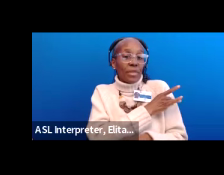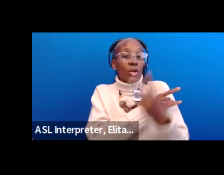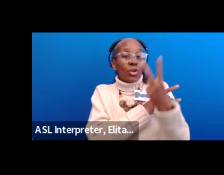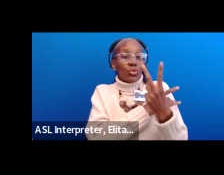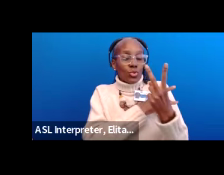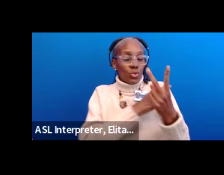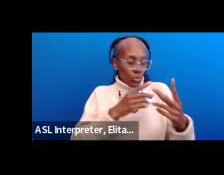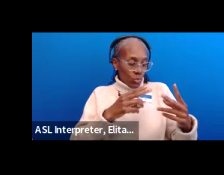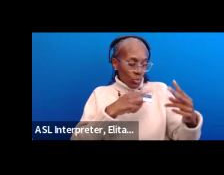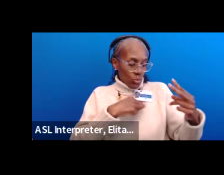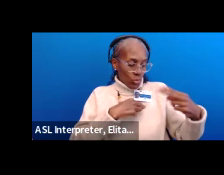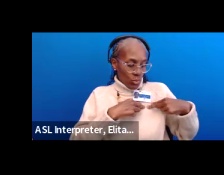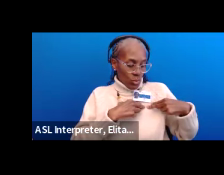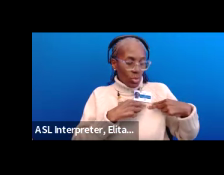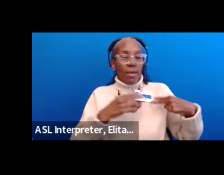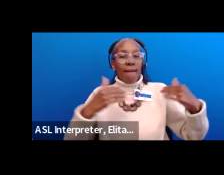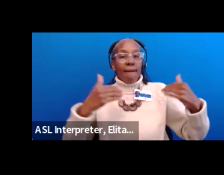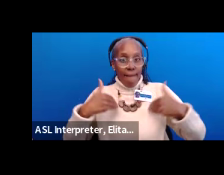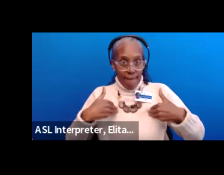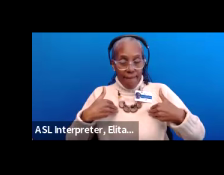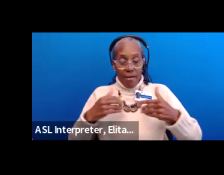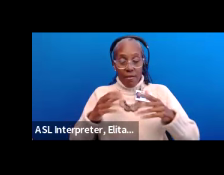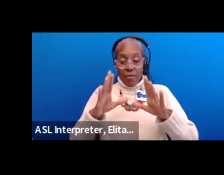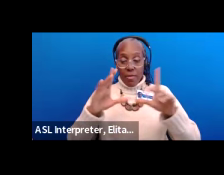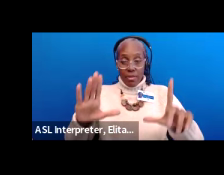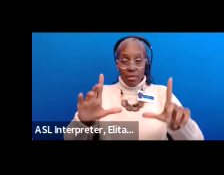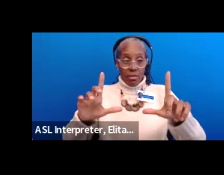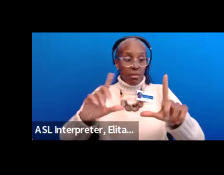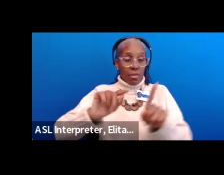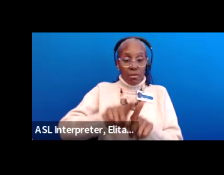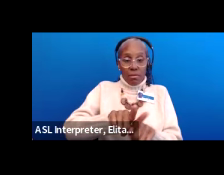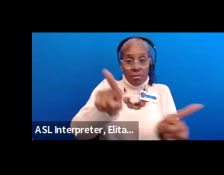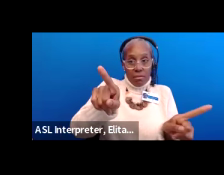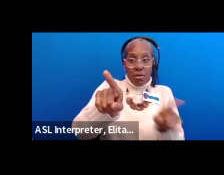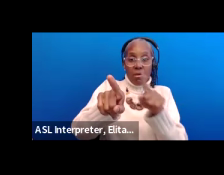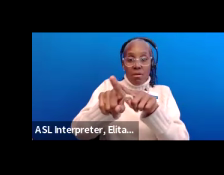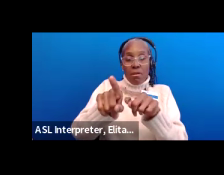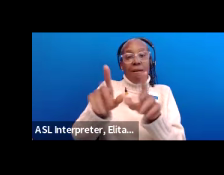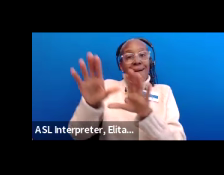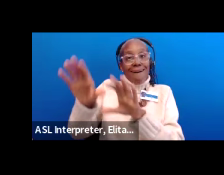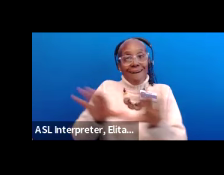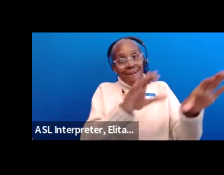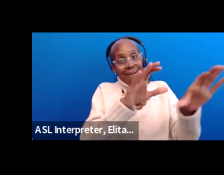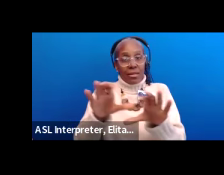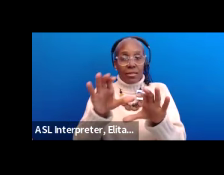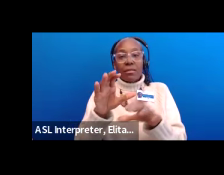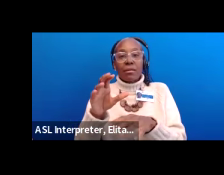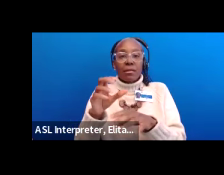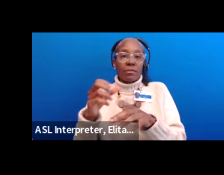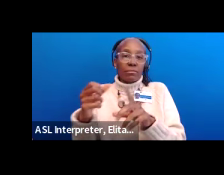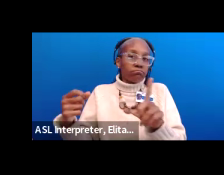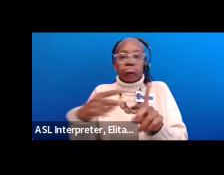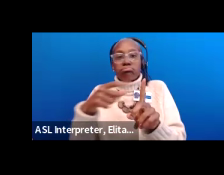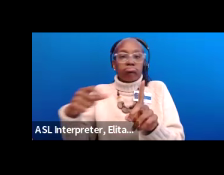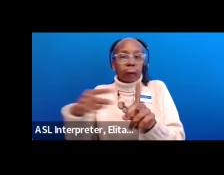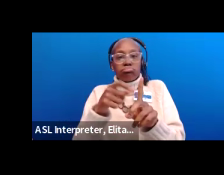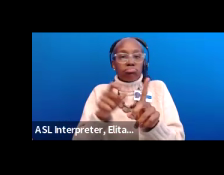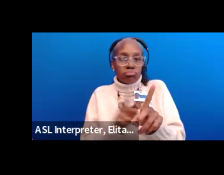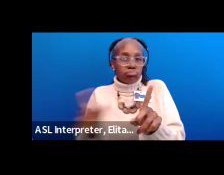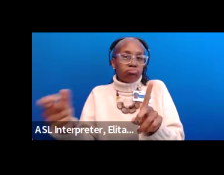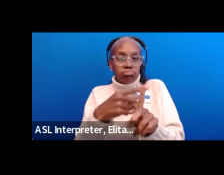of electrodes that come out of that splitter box. The active electrodes, those that deliver the therapy itself, the stimulation